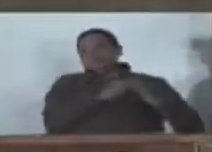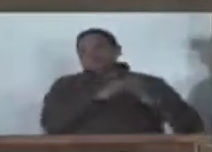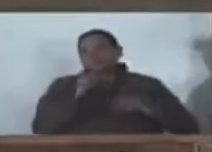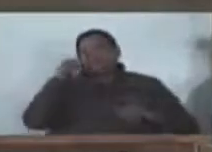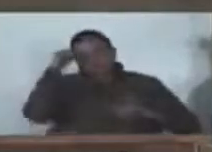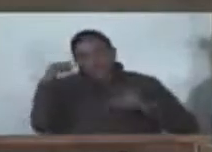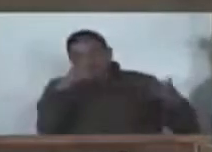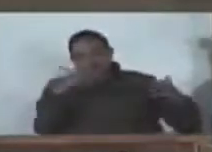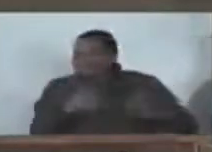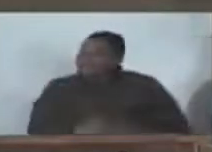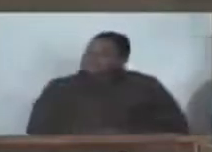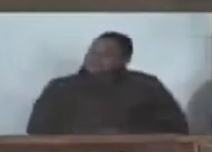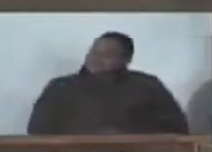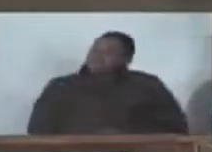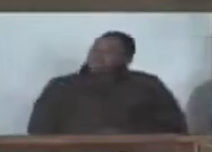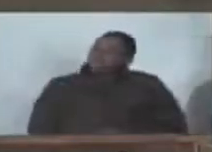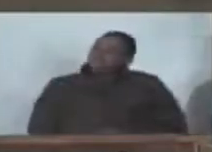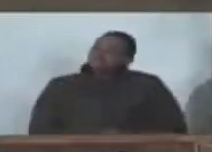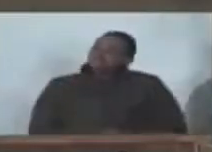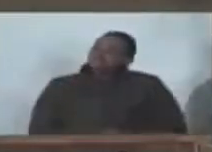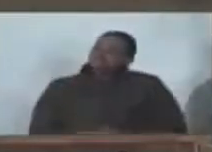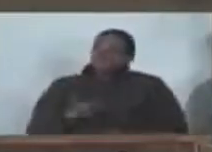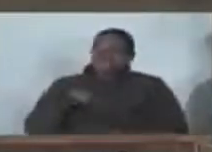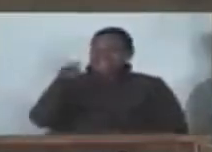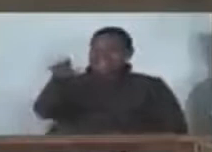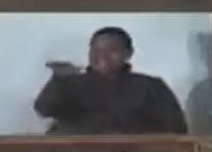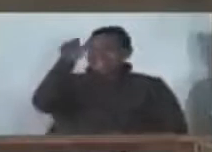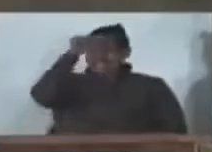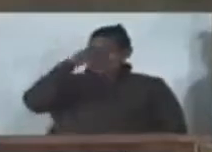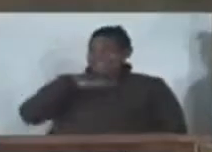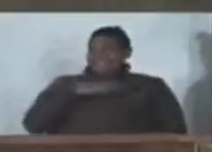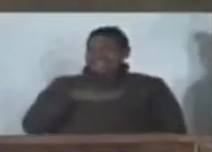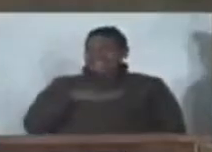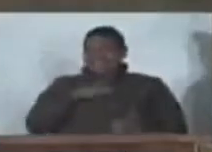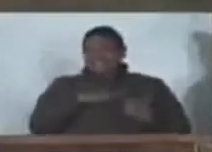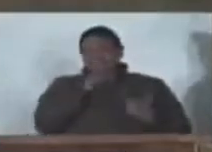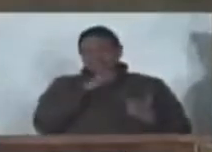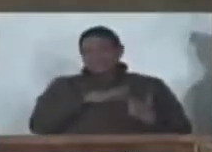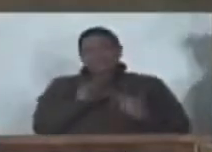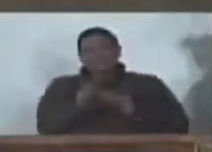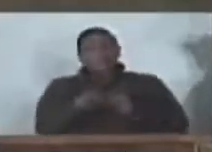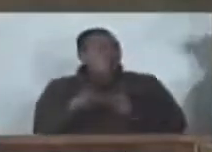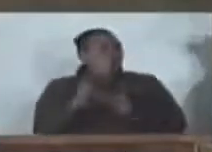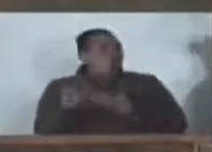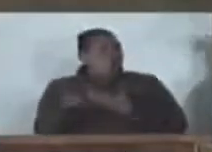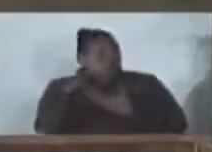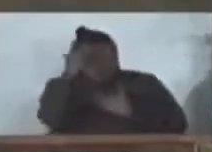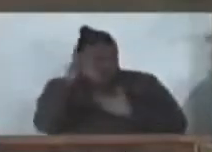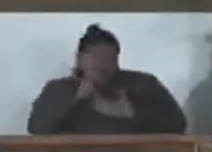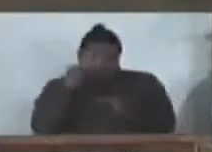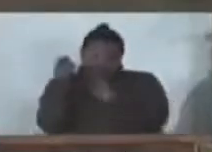violence. I'm hereby asking more men and more women to join us, because the impact of